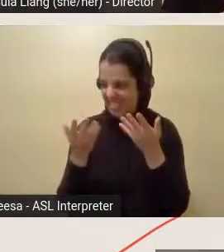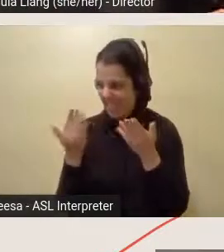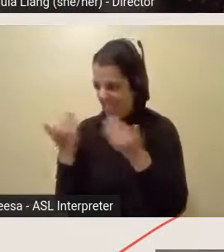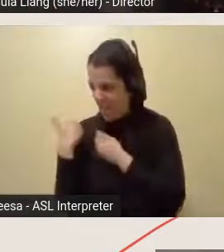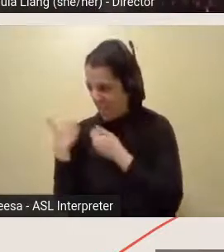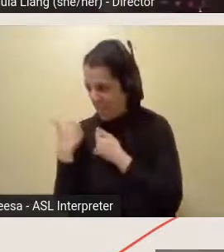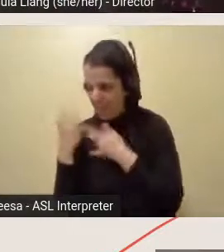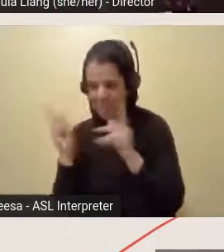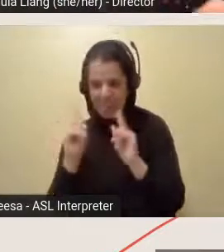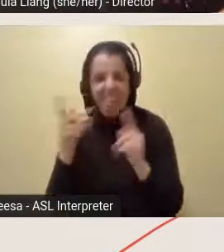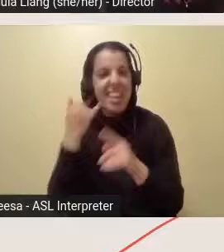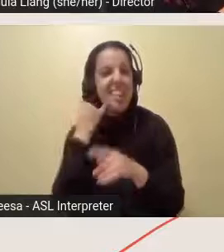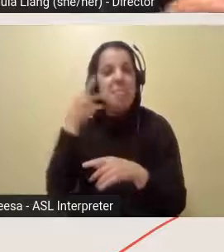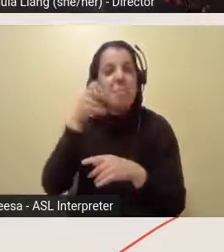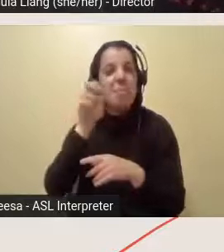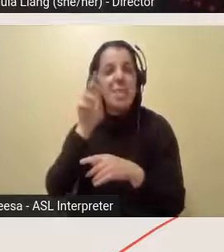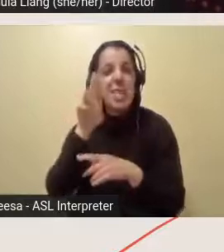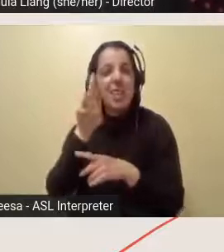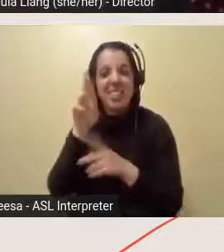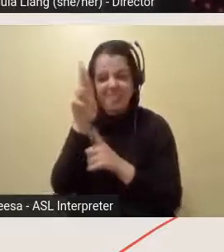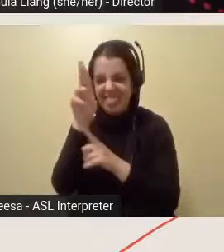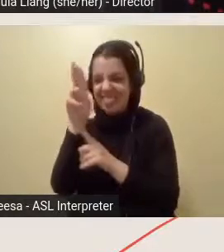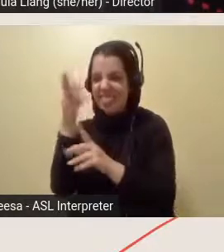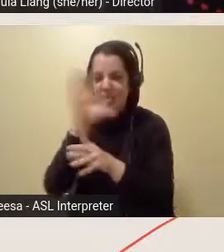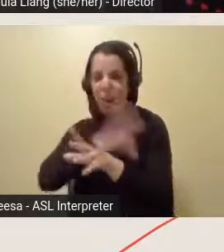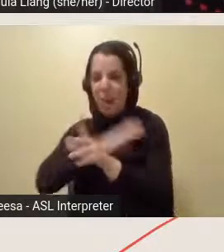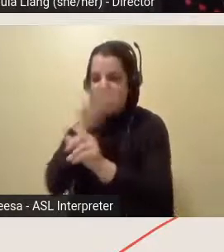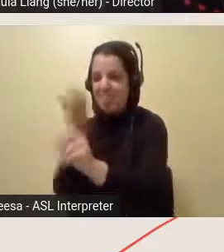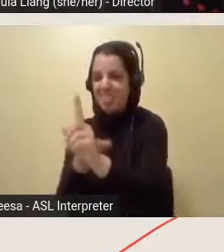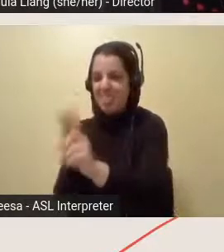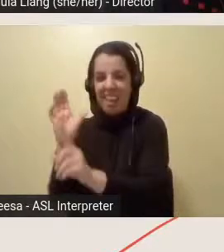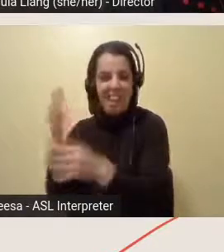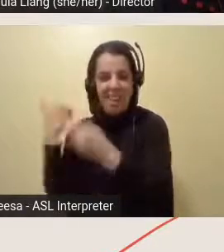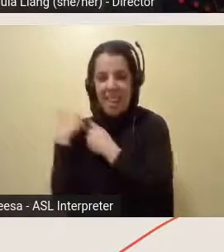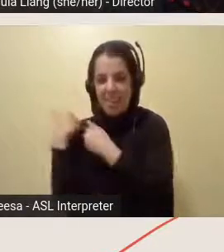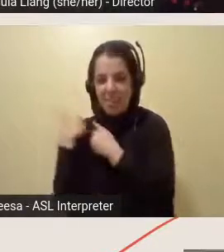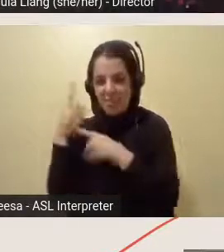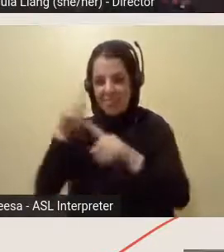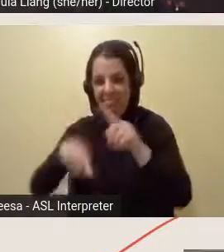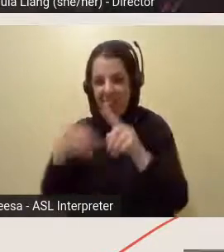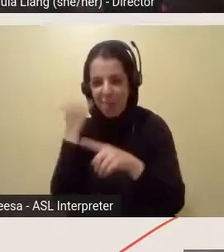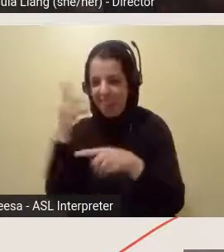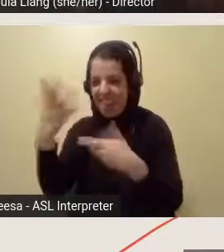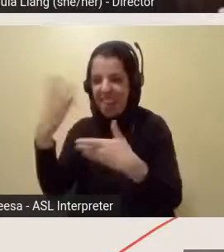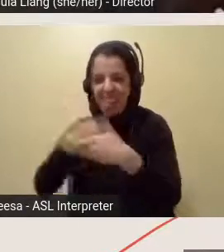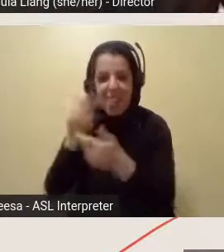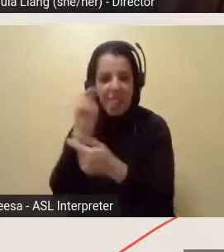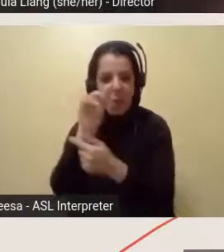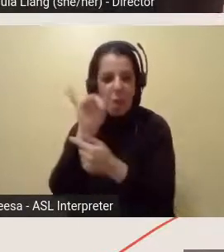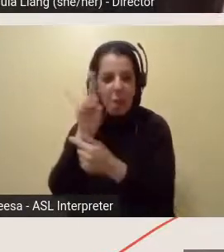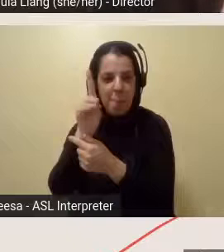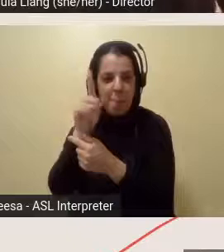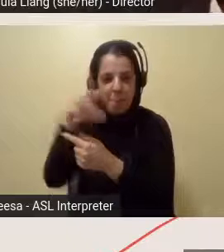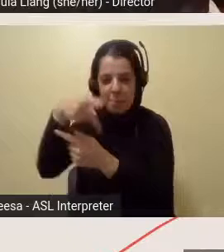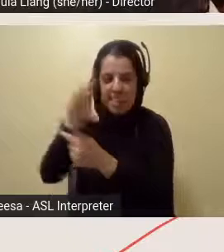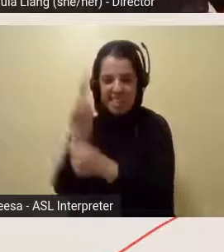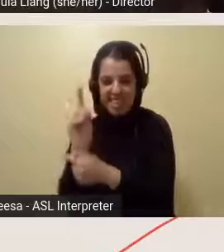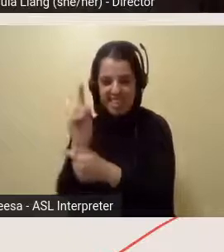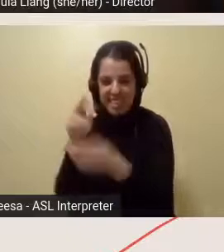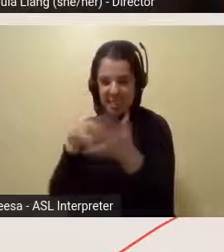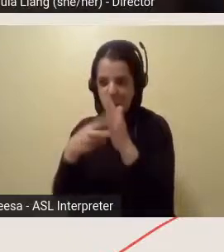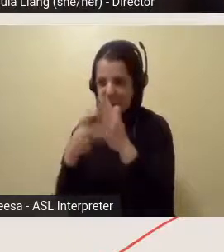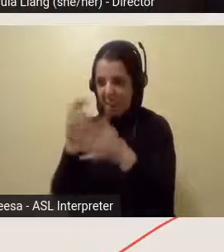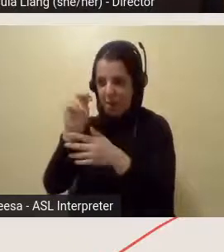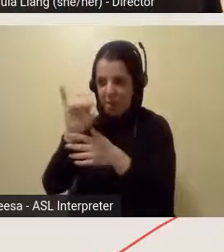because then where does accountability go? Like if Peter can't be held accountable because it's the NYPD as an institution that